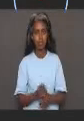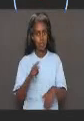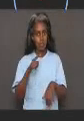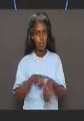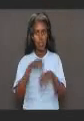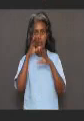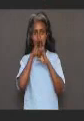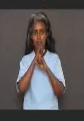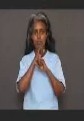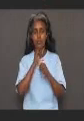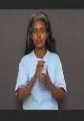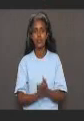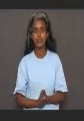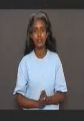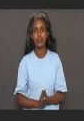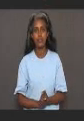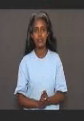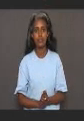Time's up.